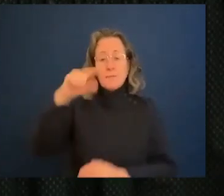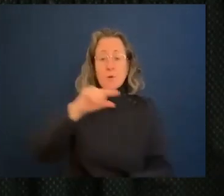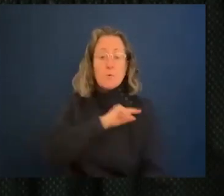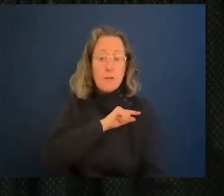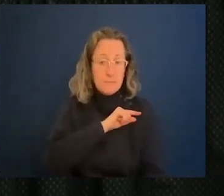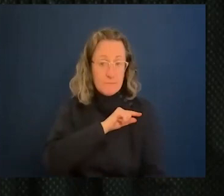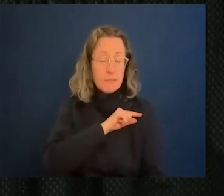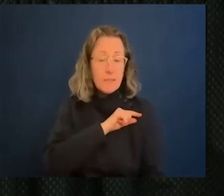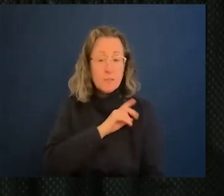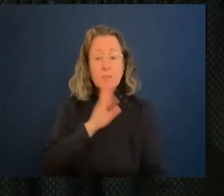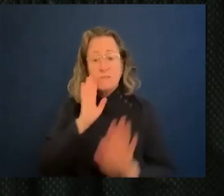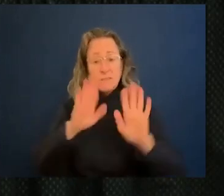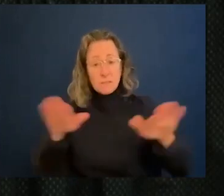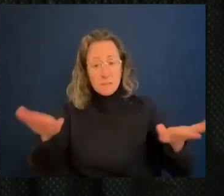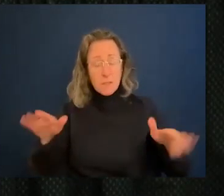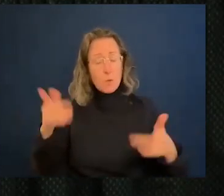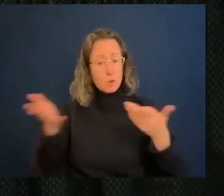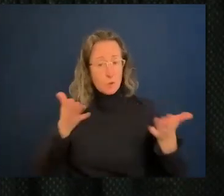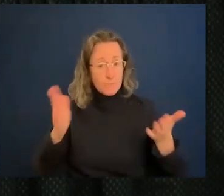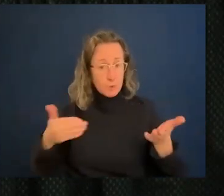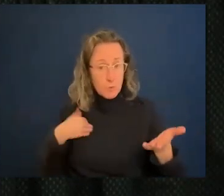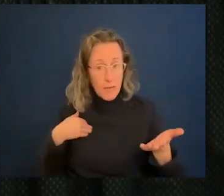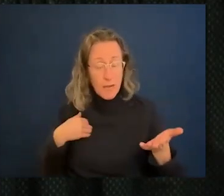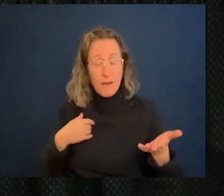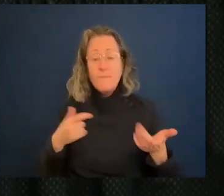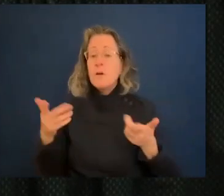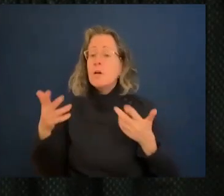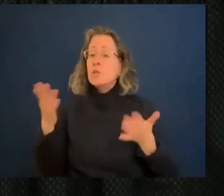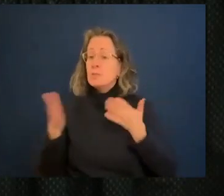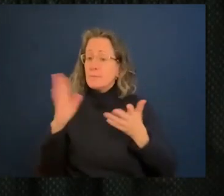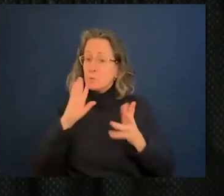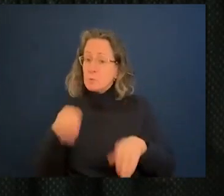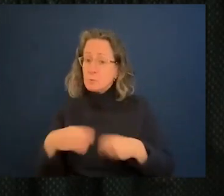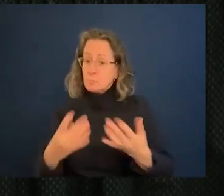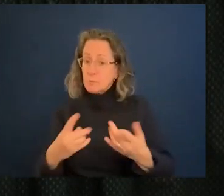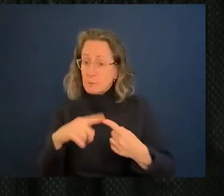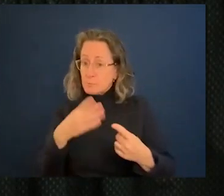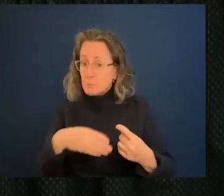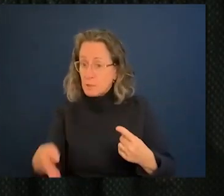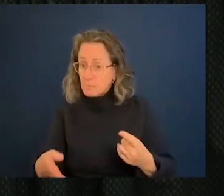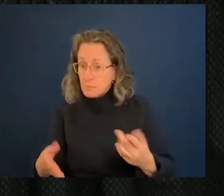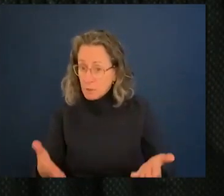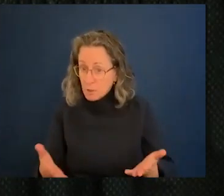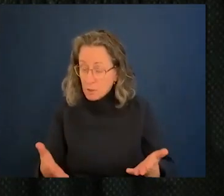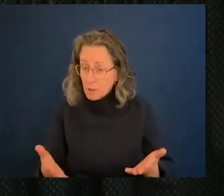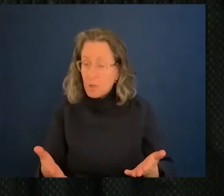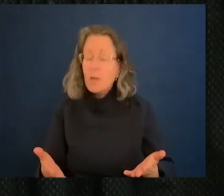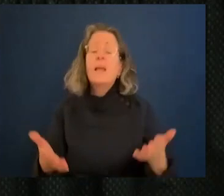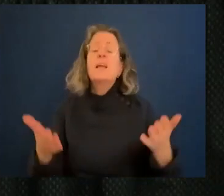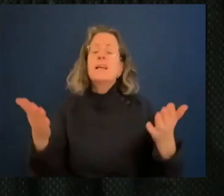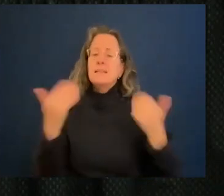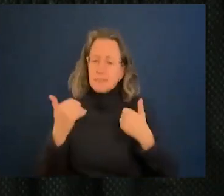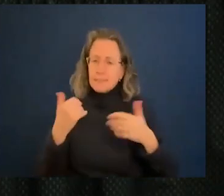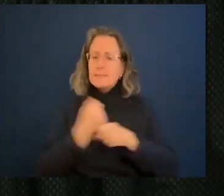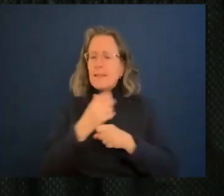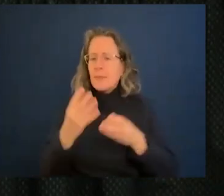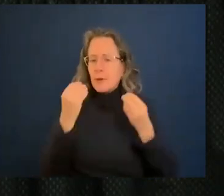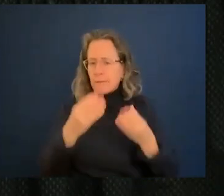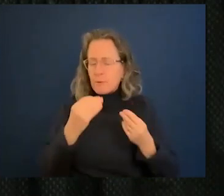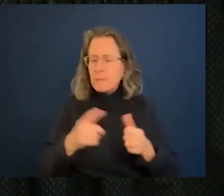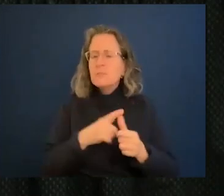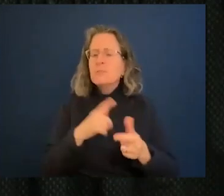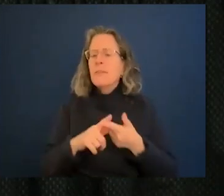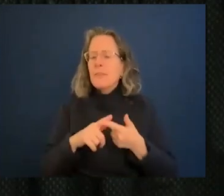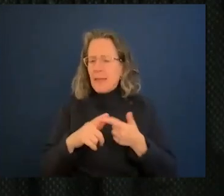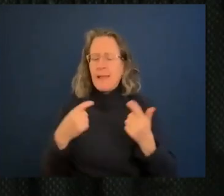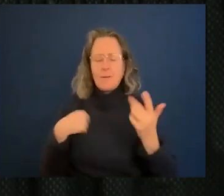interested in providing to the town so that we could then build a request for proposals where we could actually get some cost figures around what that would cost